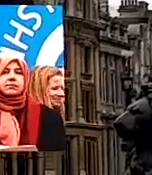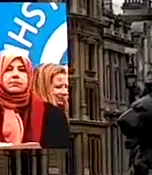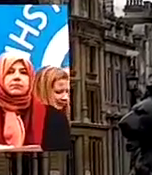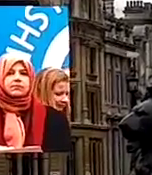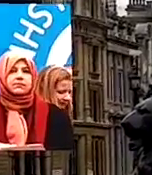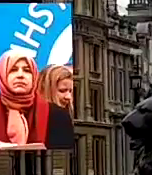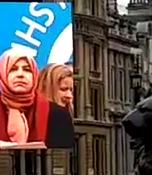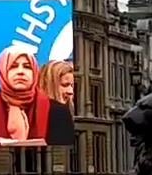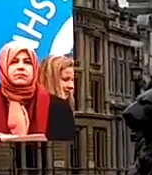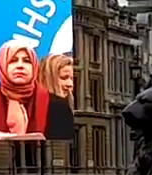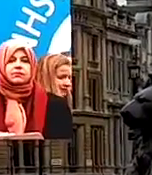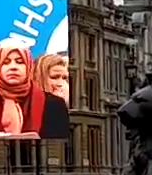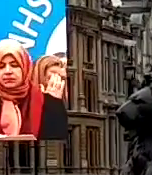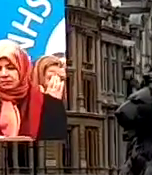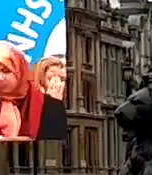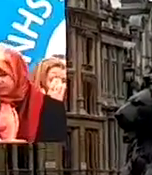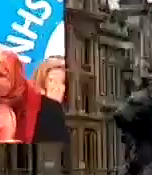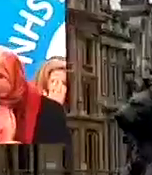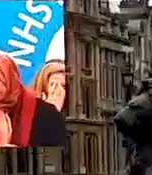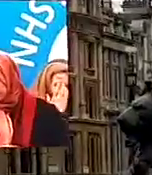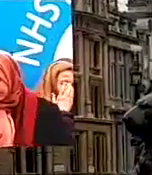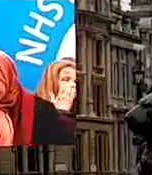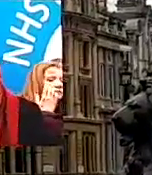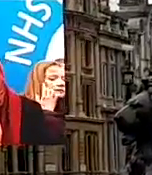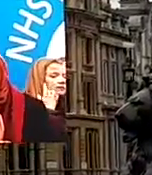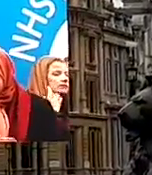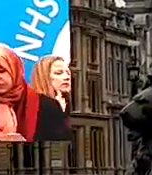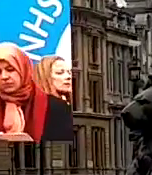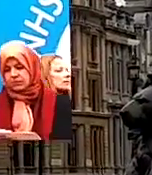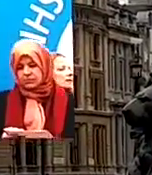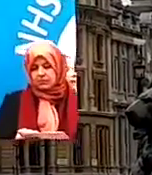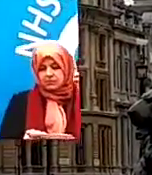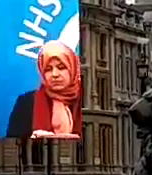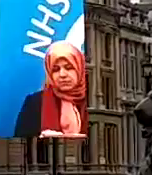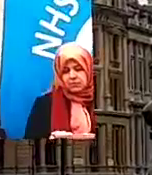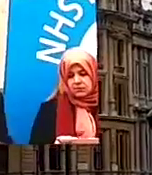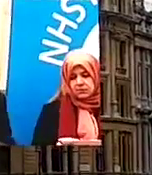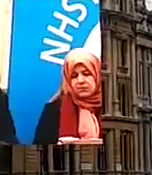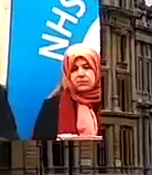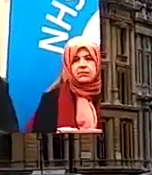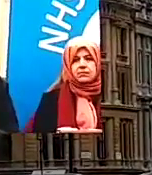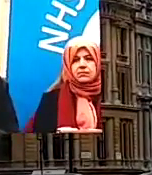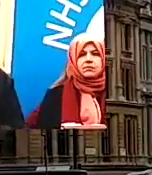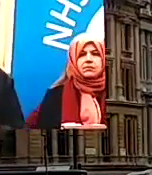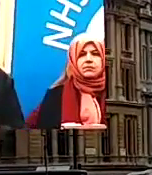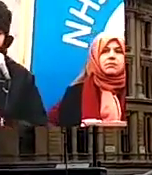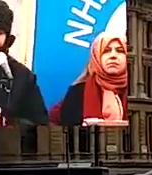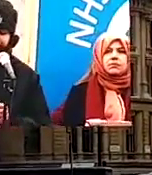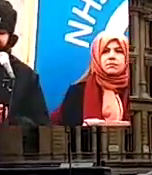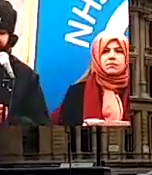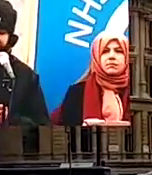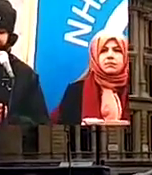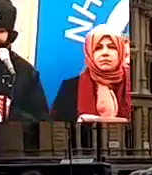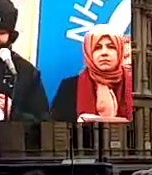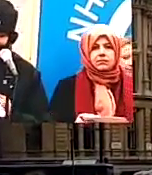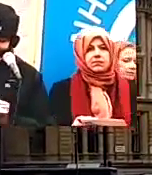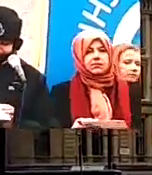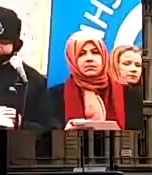bursaries will be scrapped, and a further leak from last month suggested that they can save the social work first.